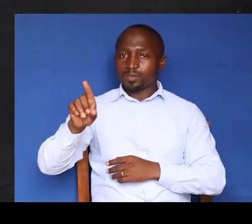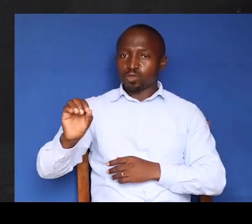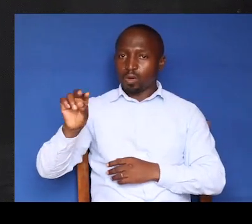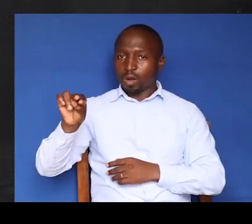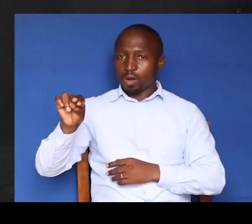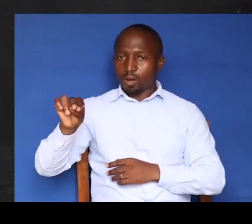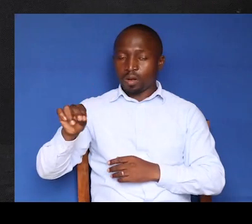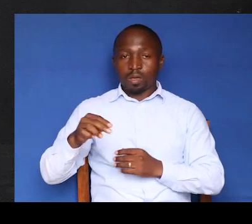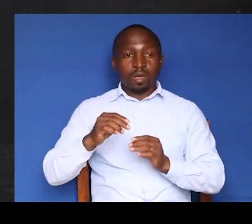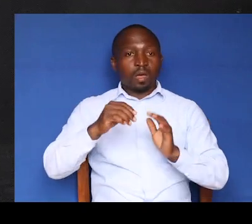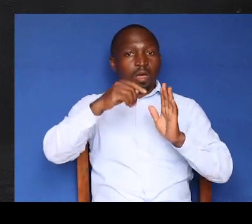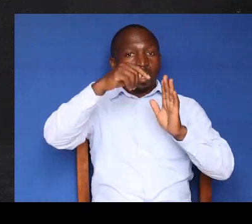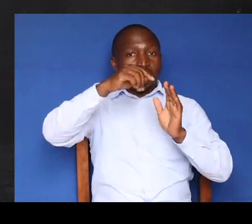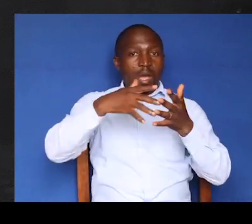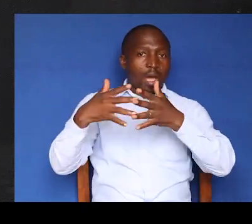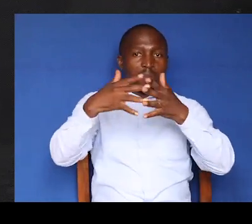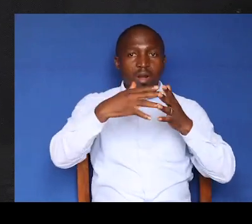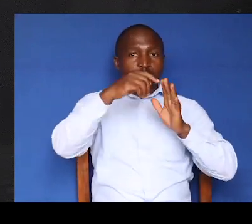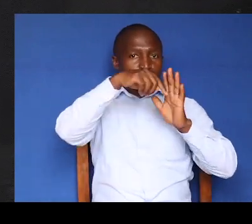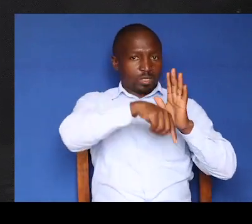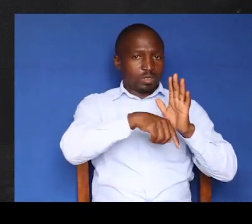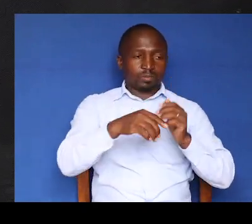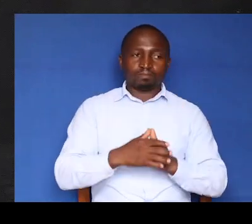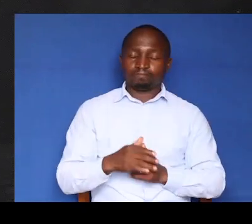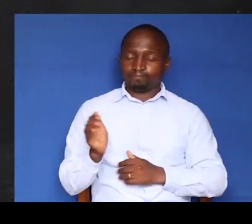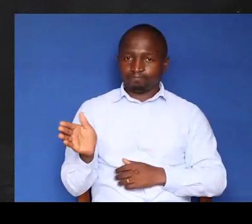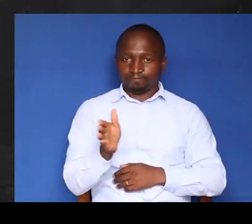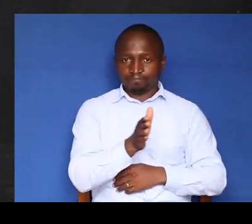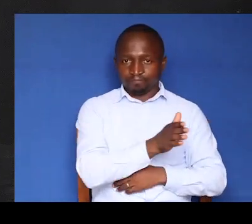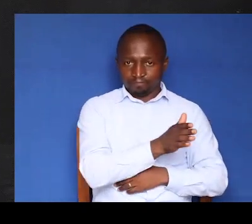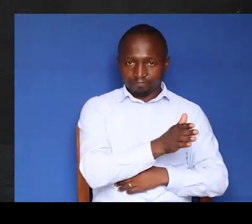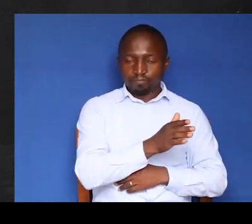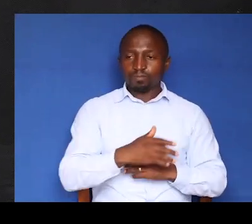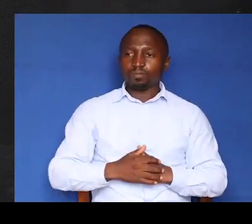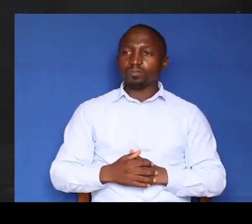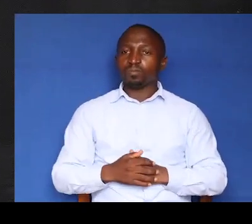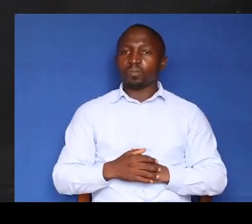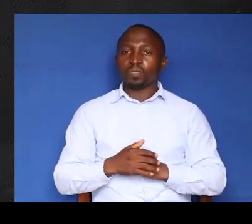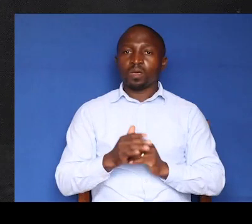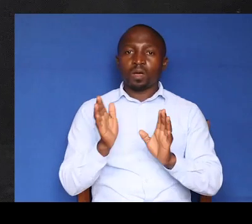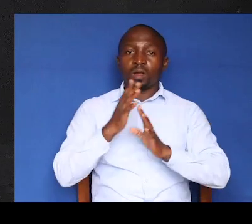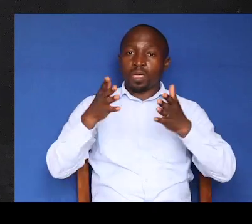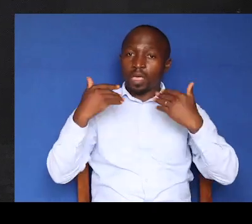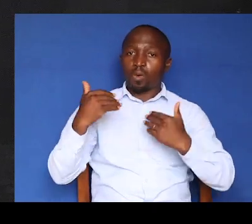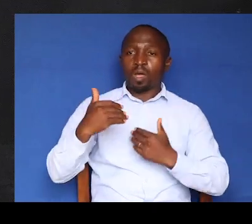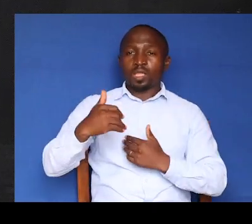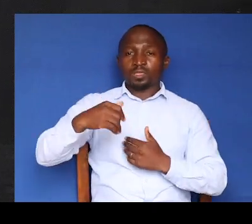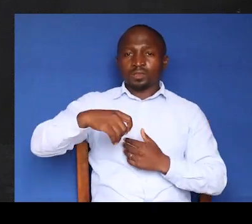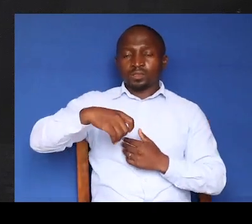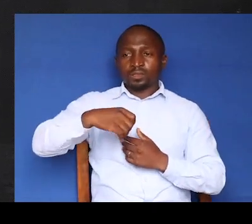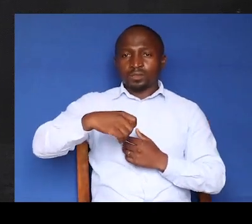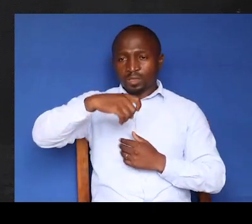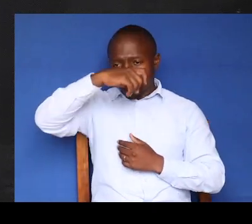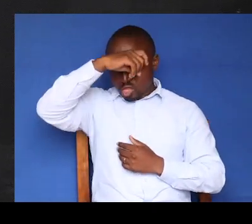Then we have hot desert climate. Hot desert climate by nature is hot and